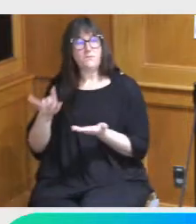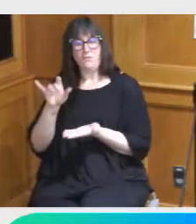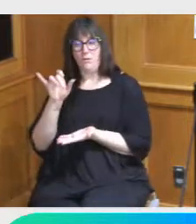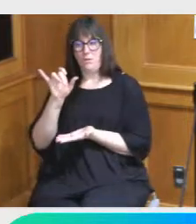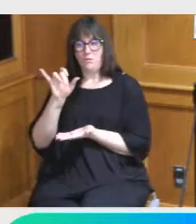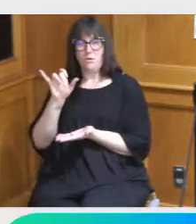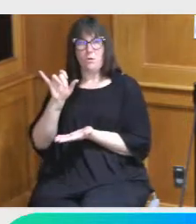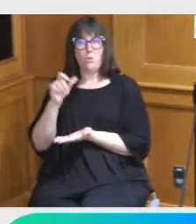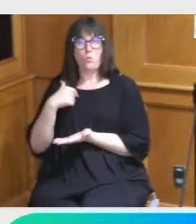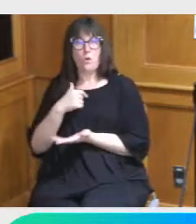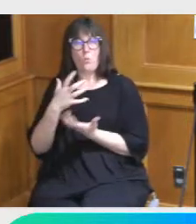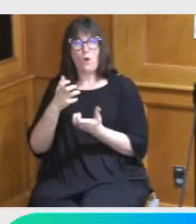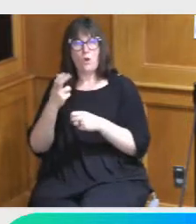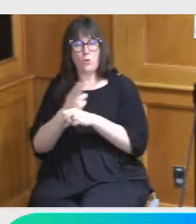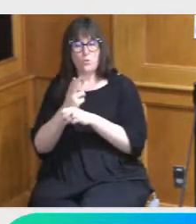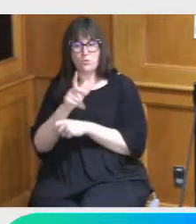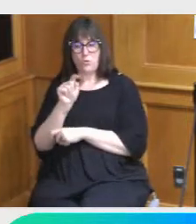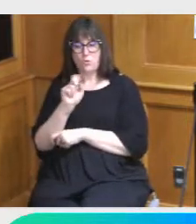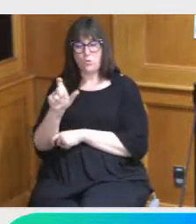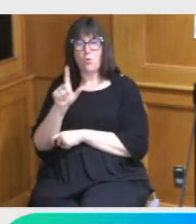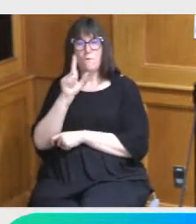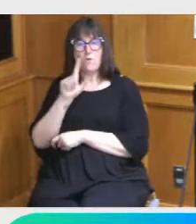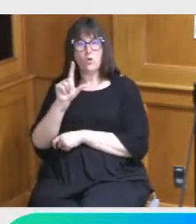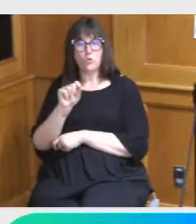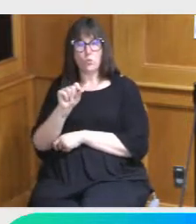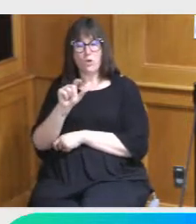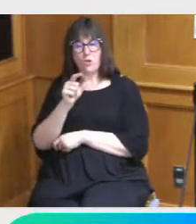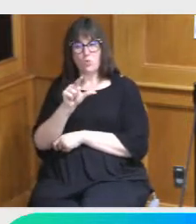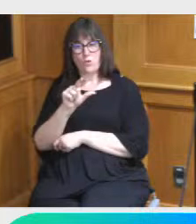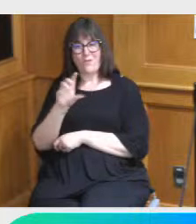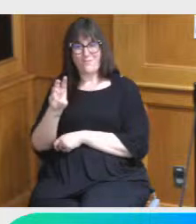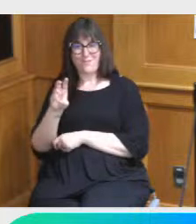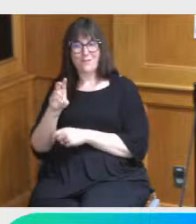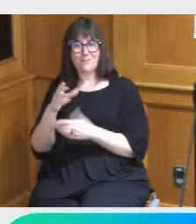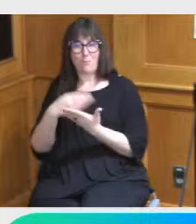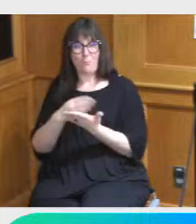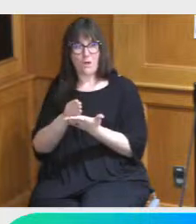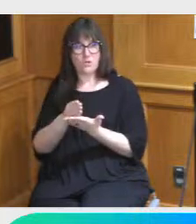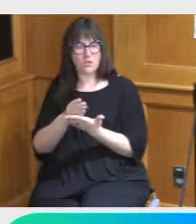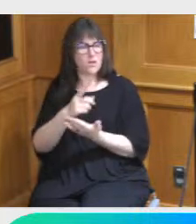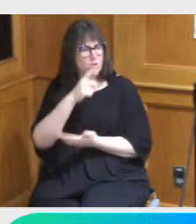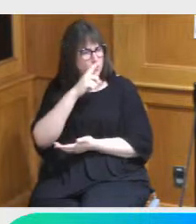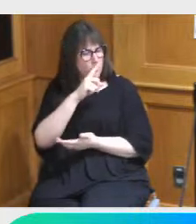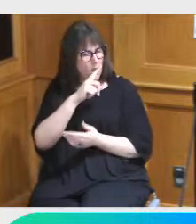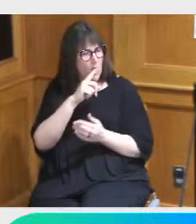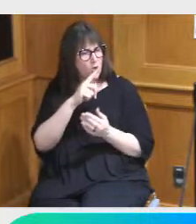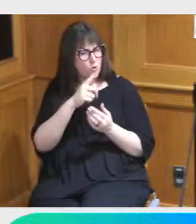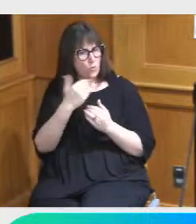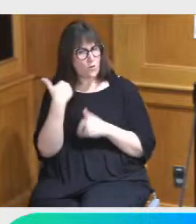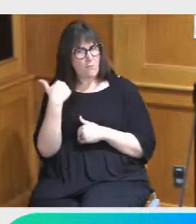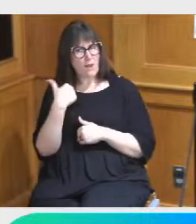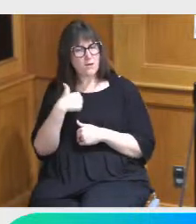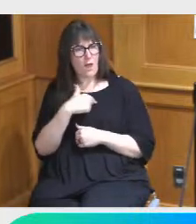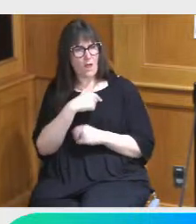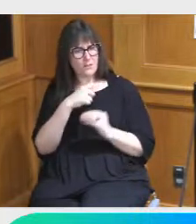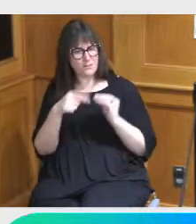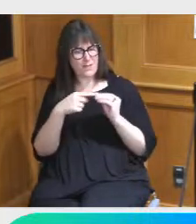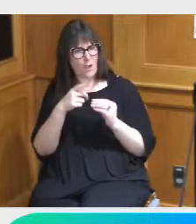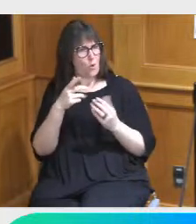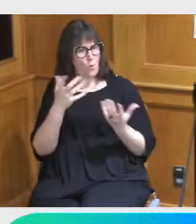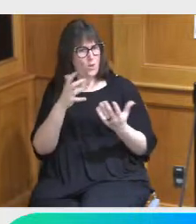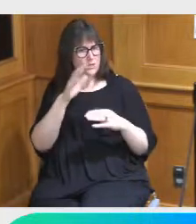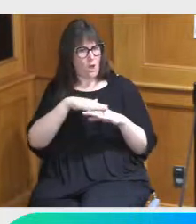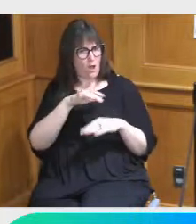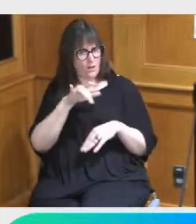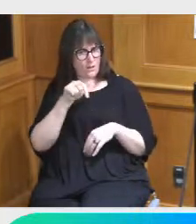the 2026 budget. Will you remind us about the cycle of the levies? What's on this year, what's on next year? Yeah, so this year there are no levies